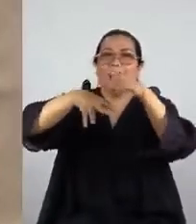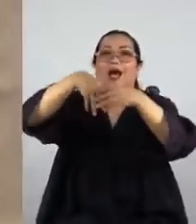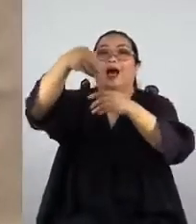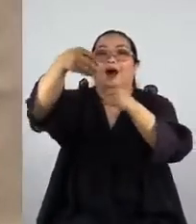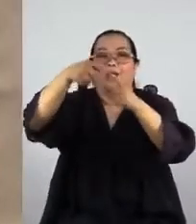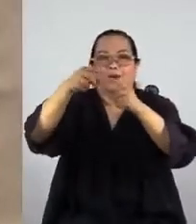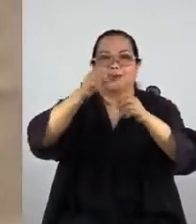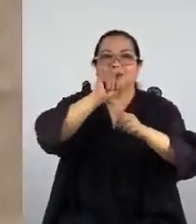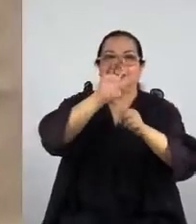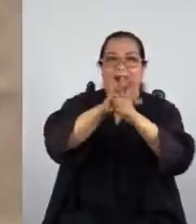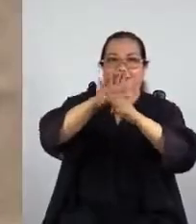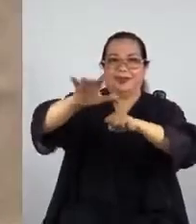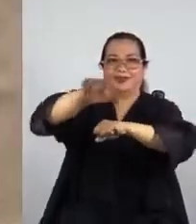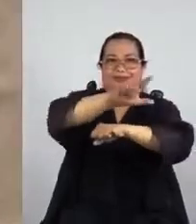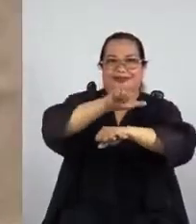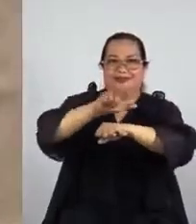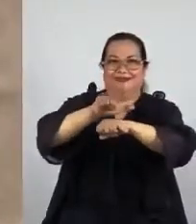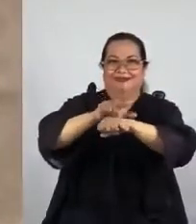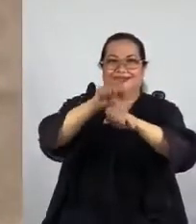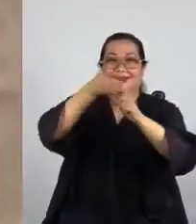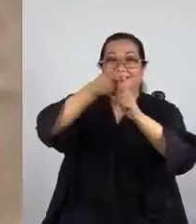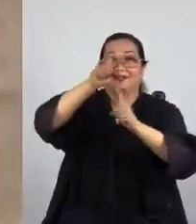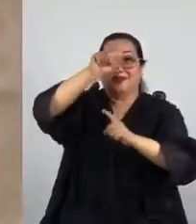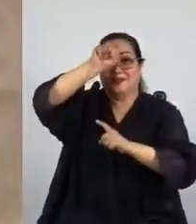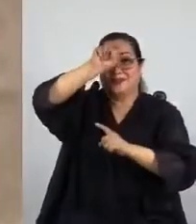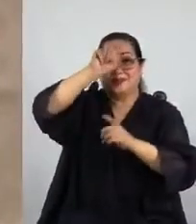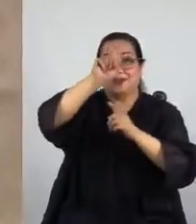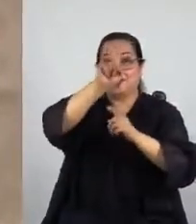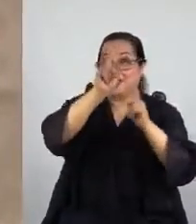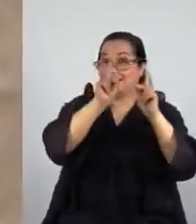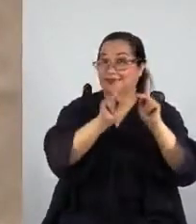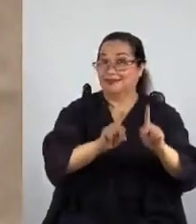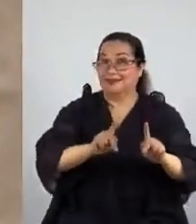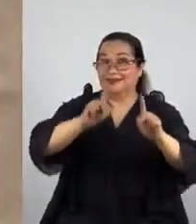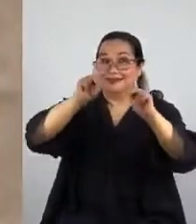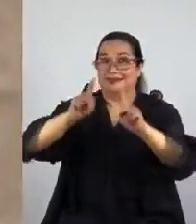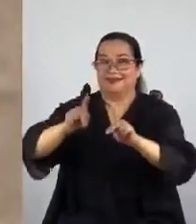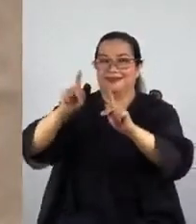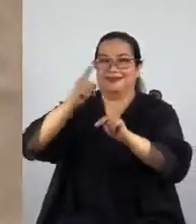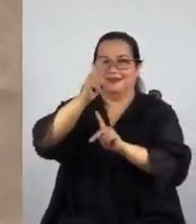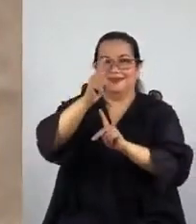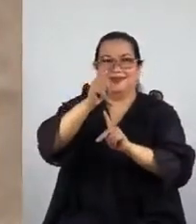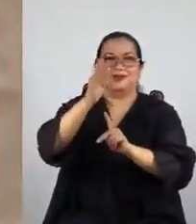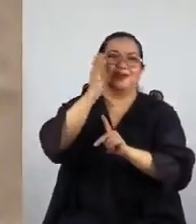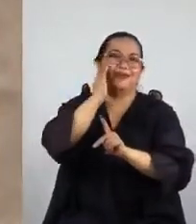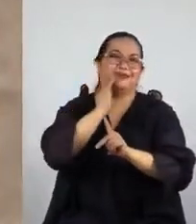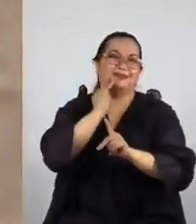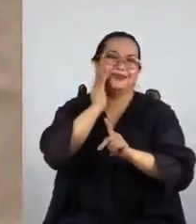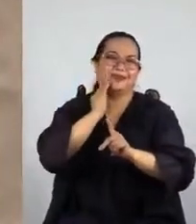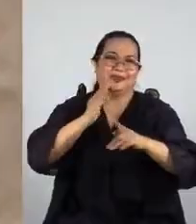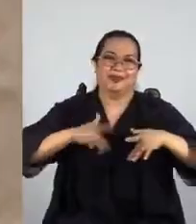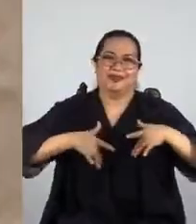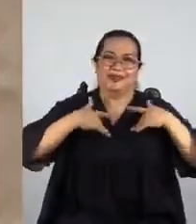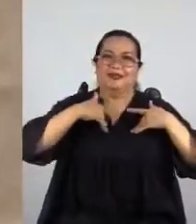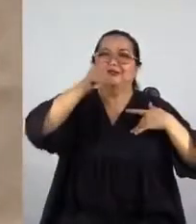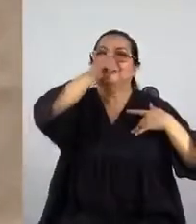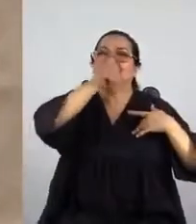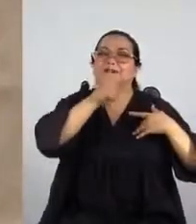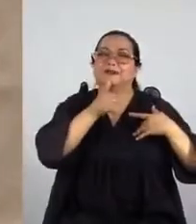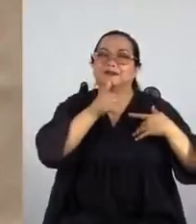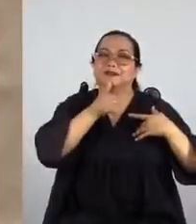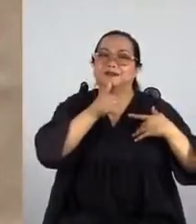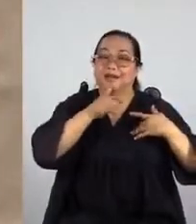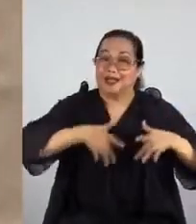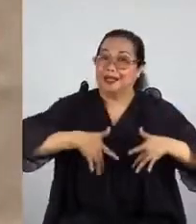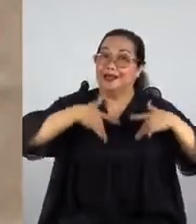land. Each of the individuals in the faith's hall of fame, each had to run with endurance the race of